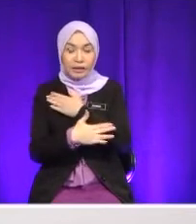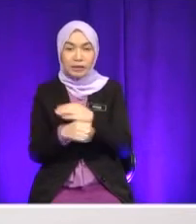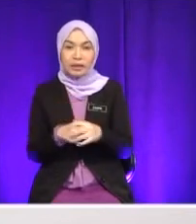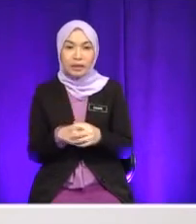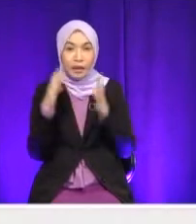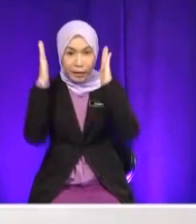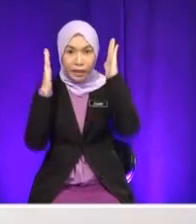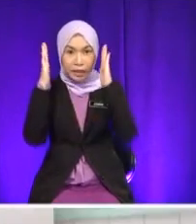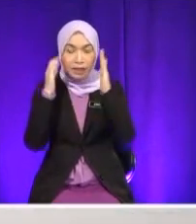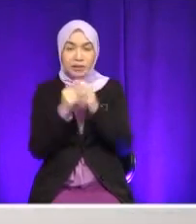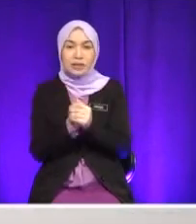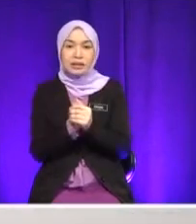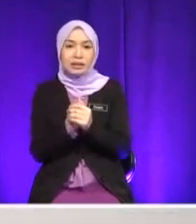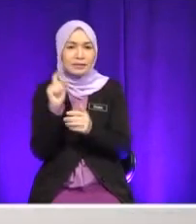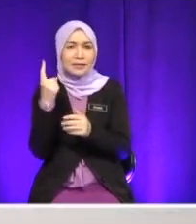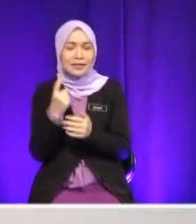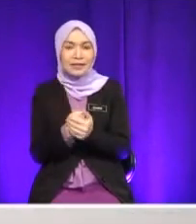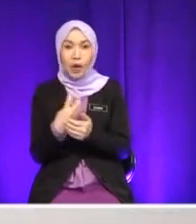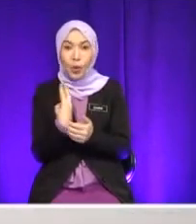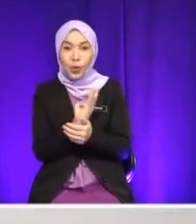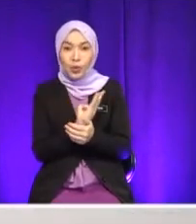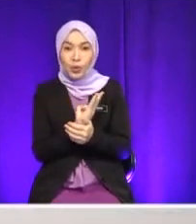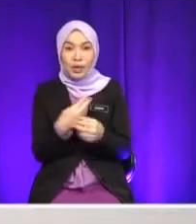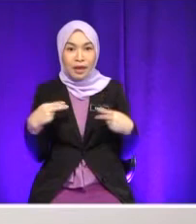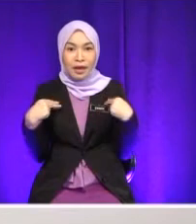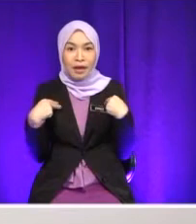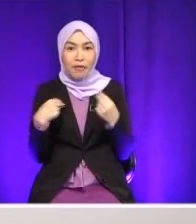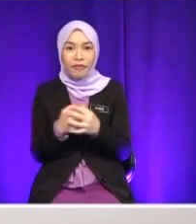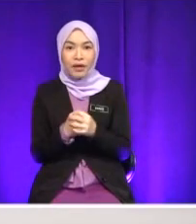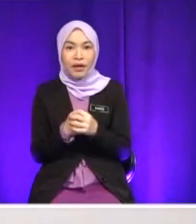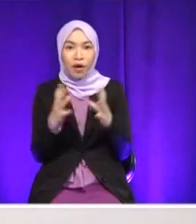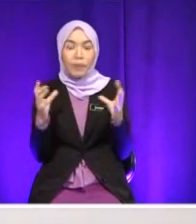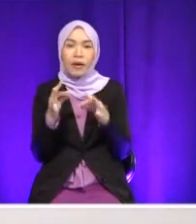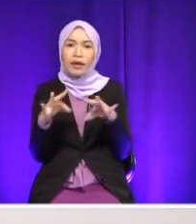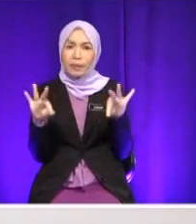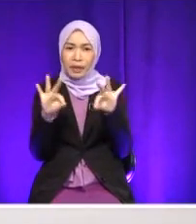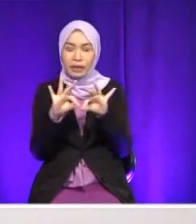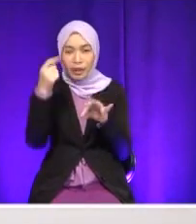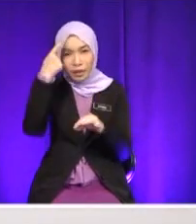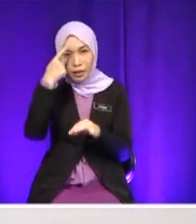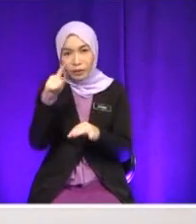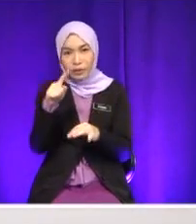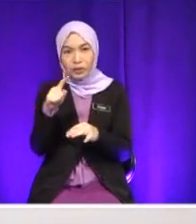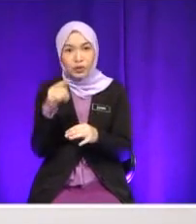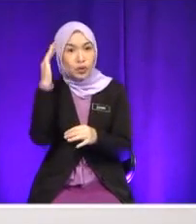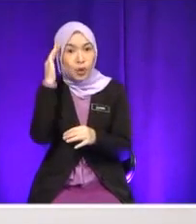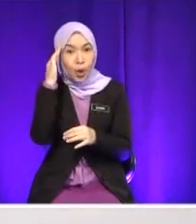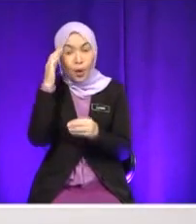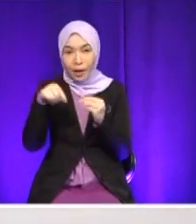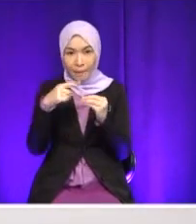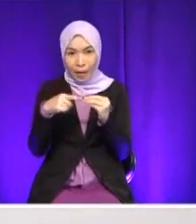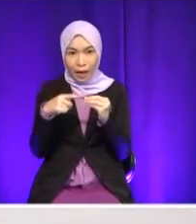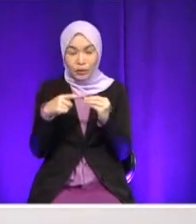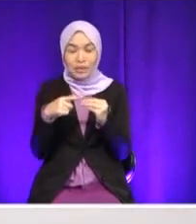natural disaster, and the politics. Moreover, it is very important to know the latest news of my country. With the advance